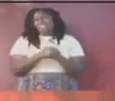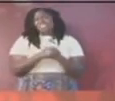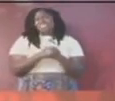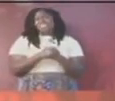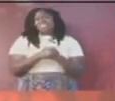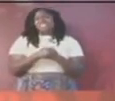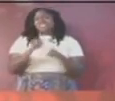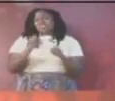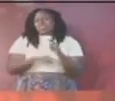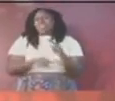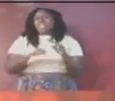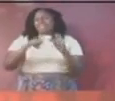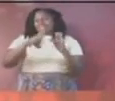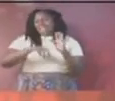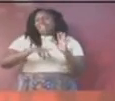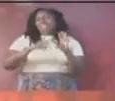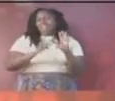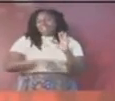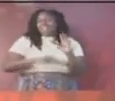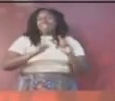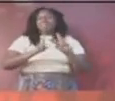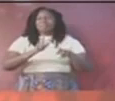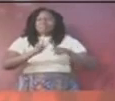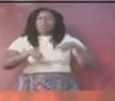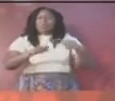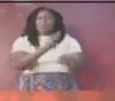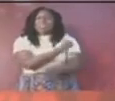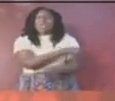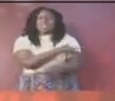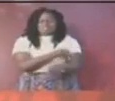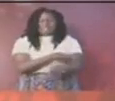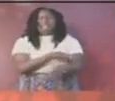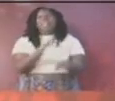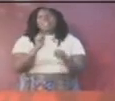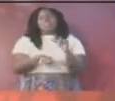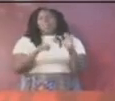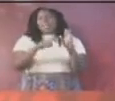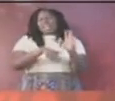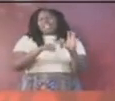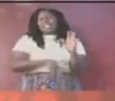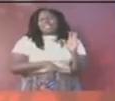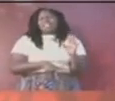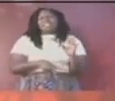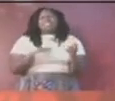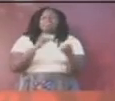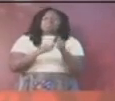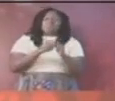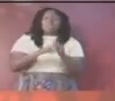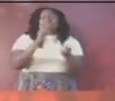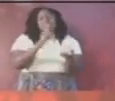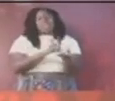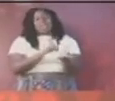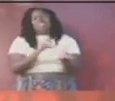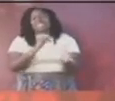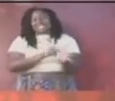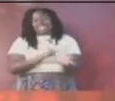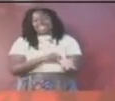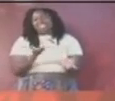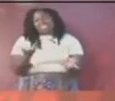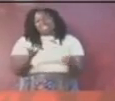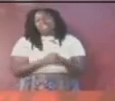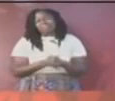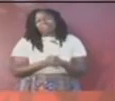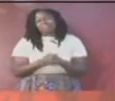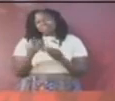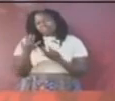overwhelmed. All of that is going to be taken into account at its various levels, at the various levels of importance,